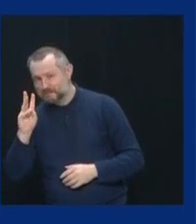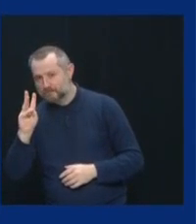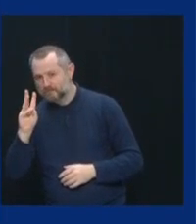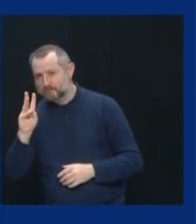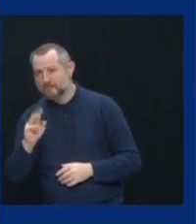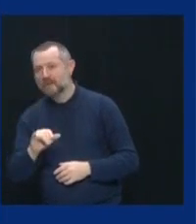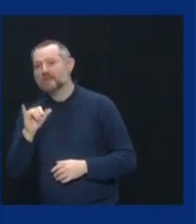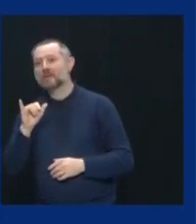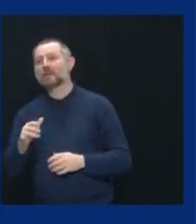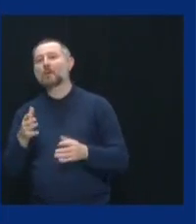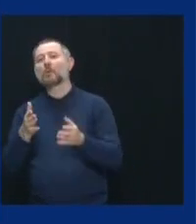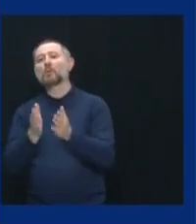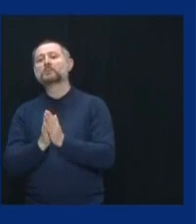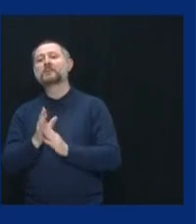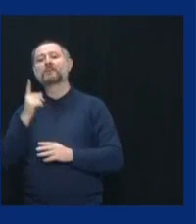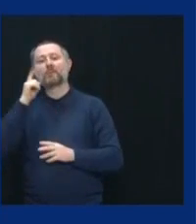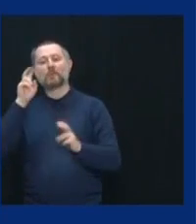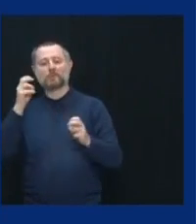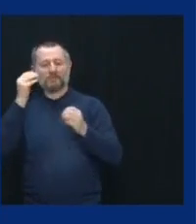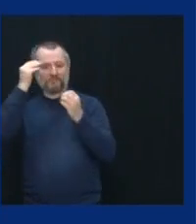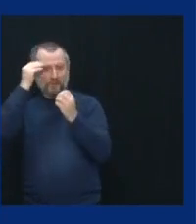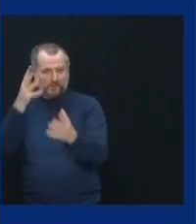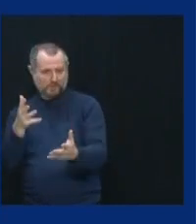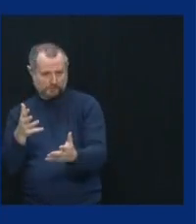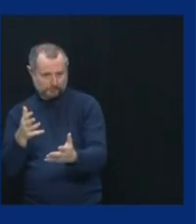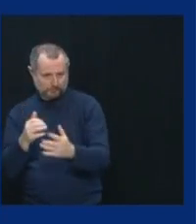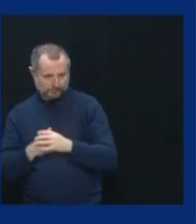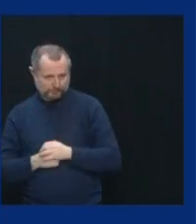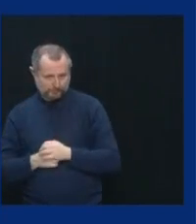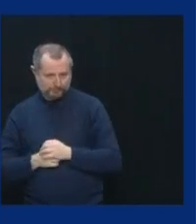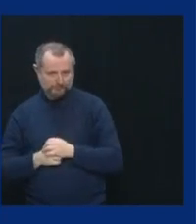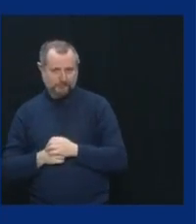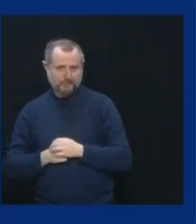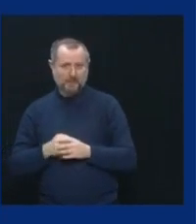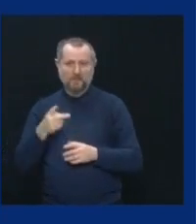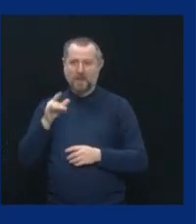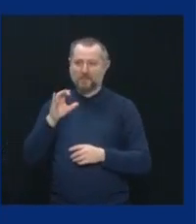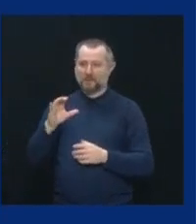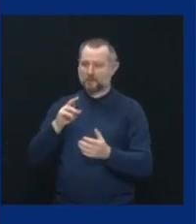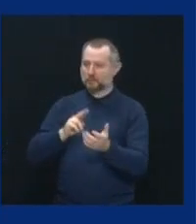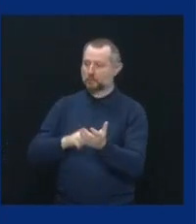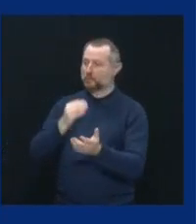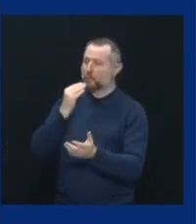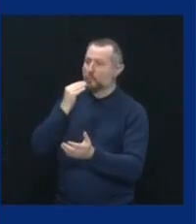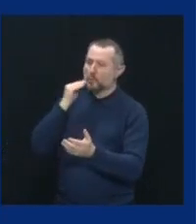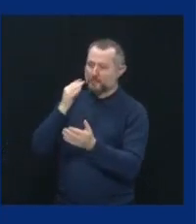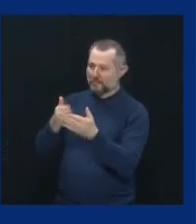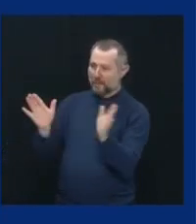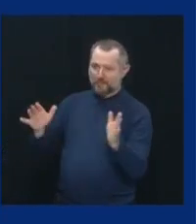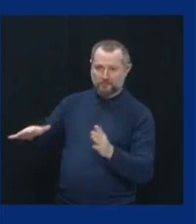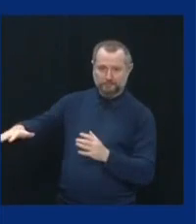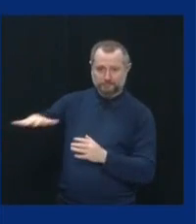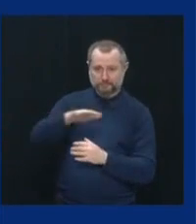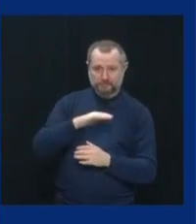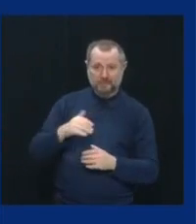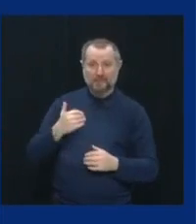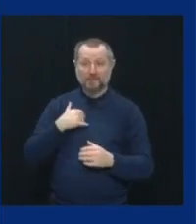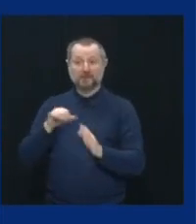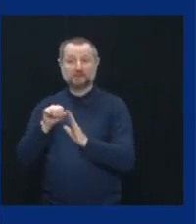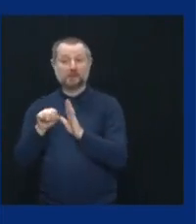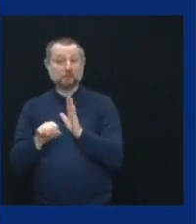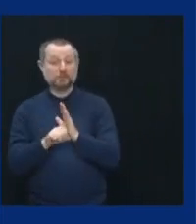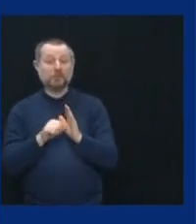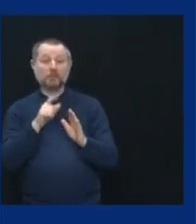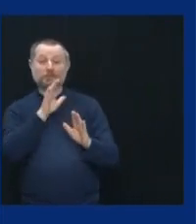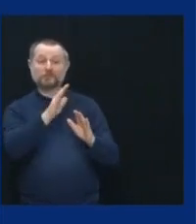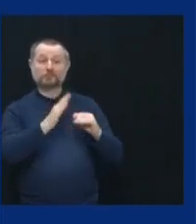for information, but it was public nursing homes, which are 5 state-run facilities, as well as a number